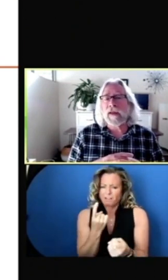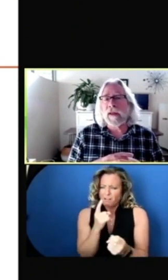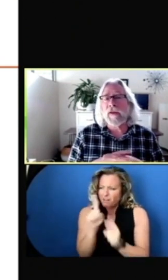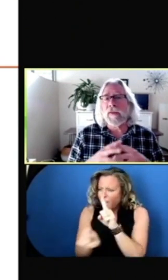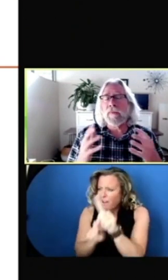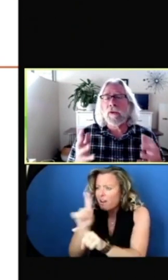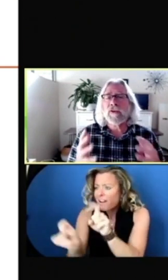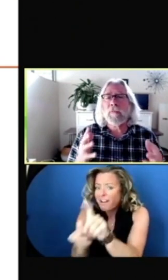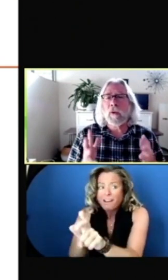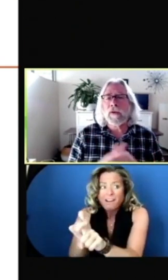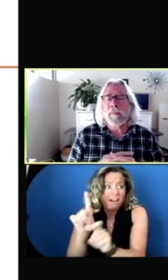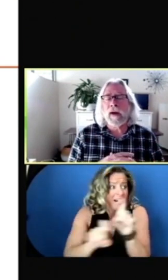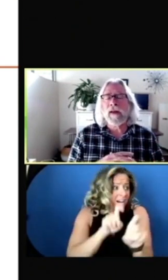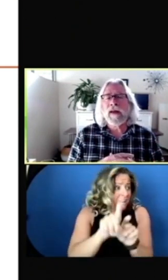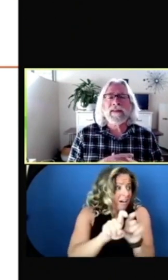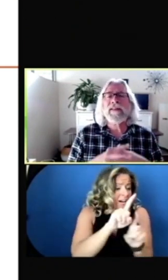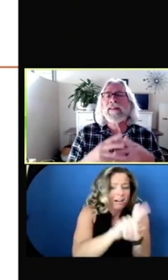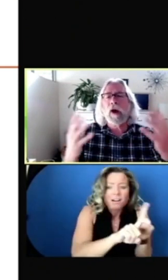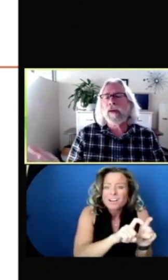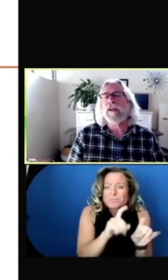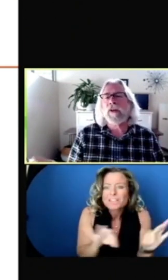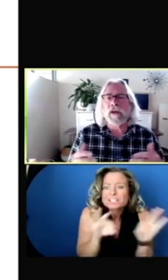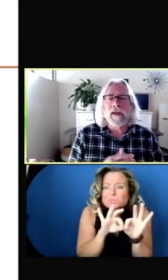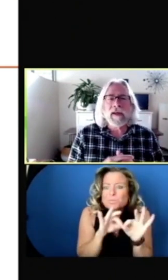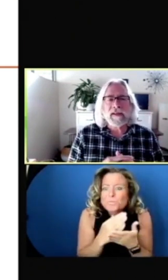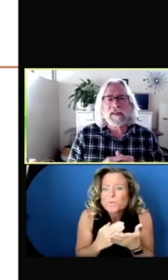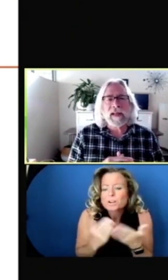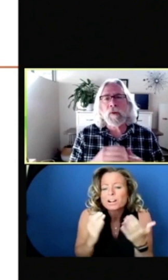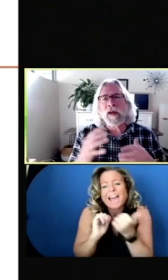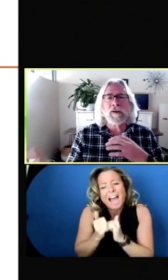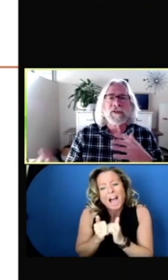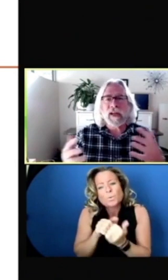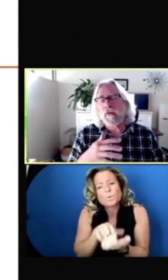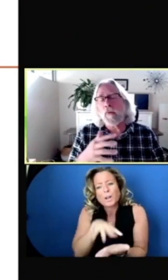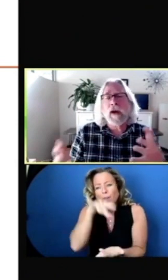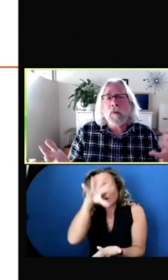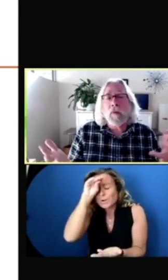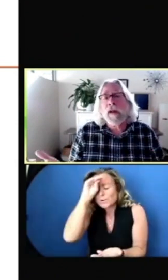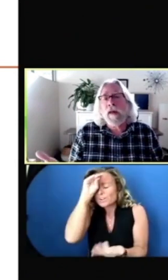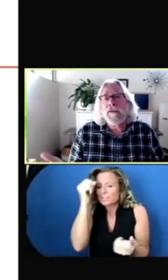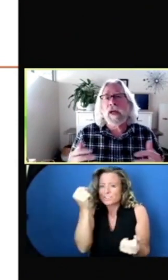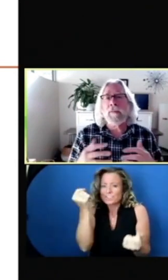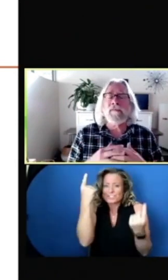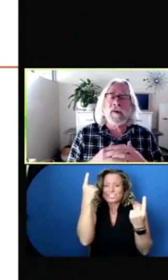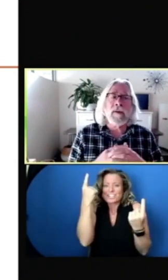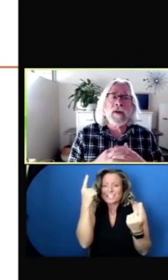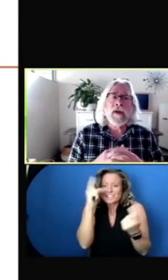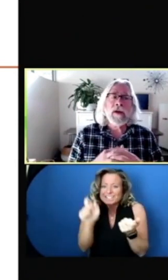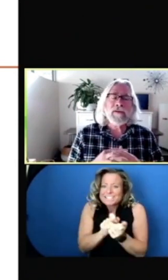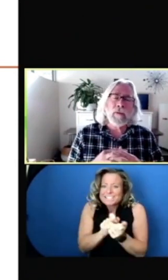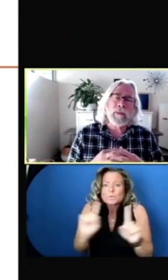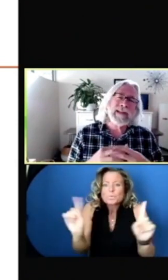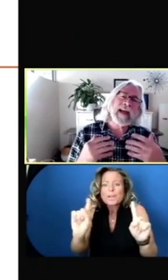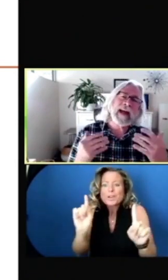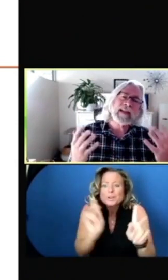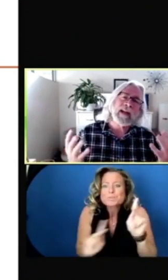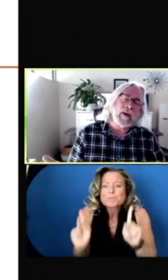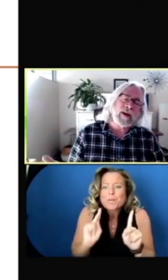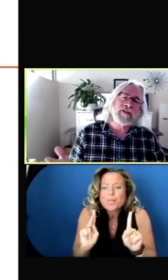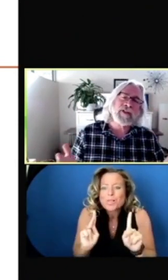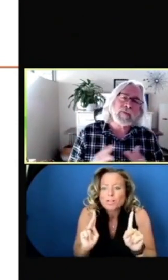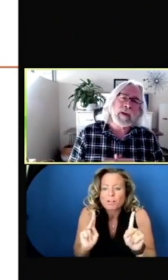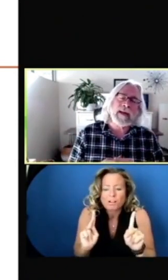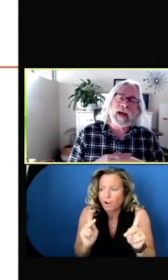really the most important part. This is how we learn. This is how we understand where one another is coming from. So when we say